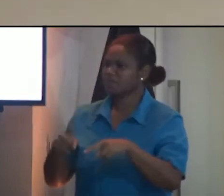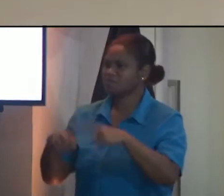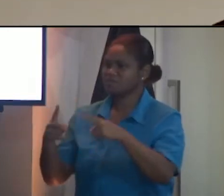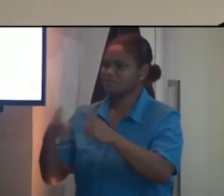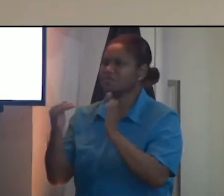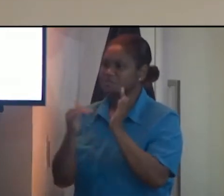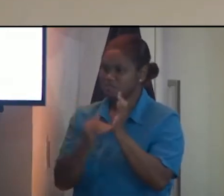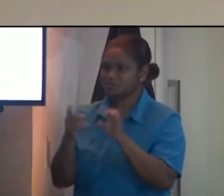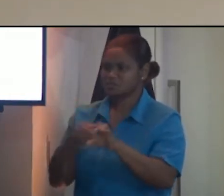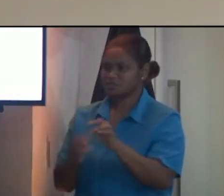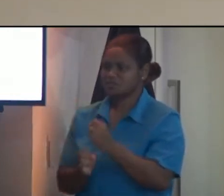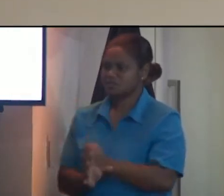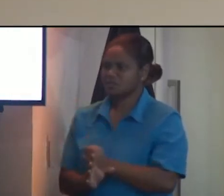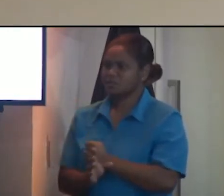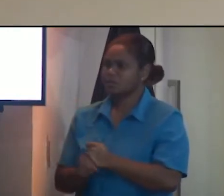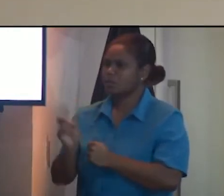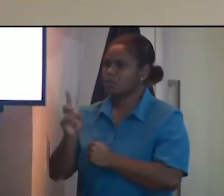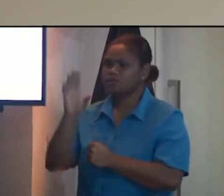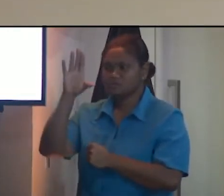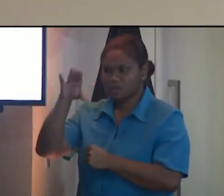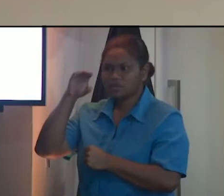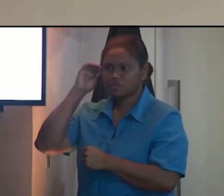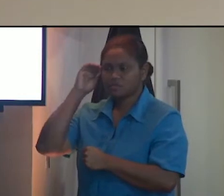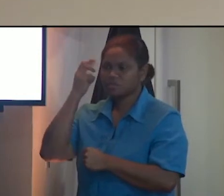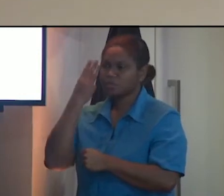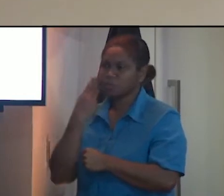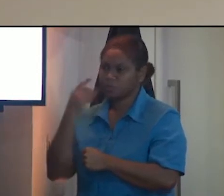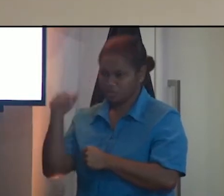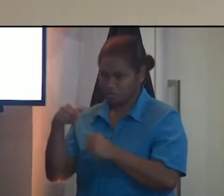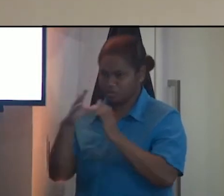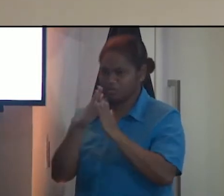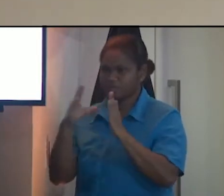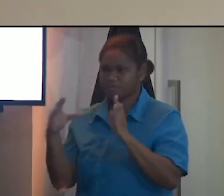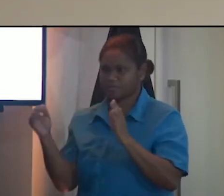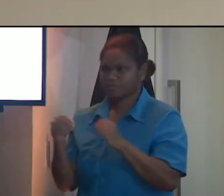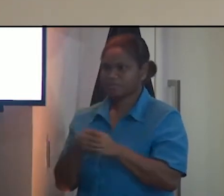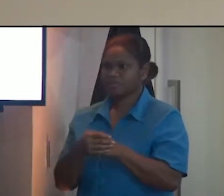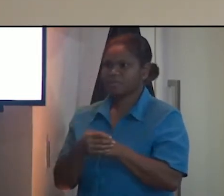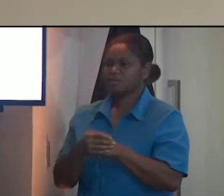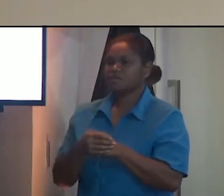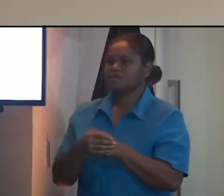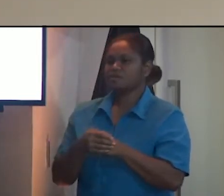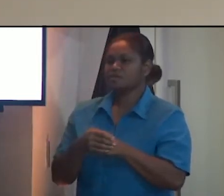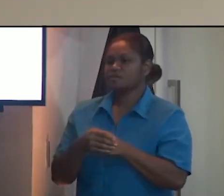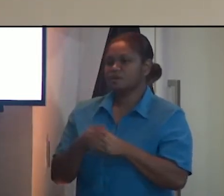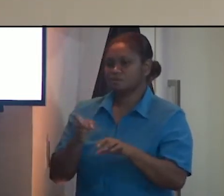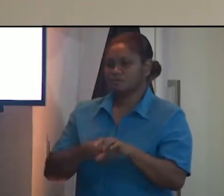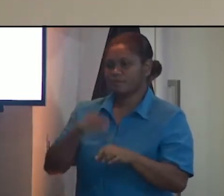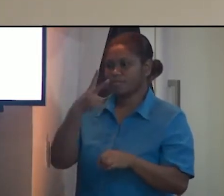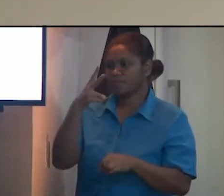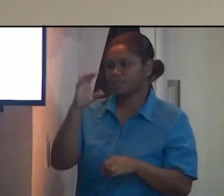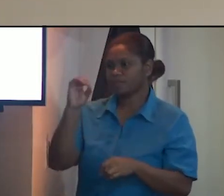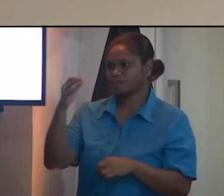what have been some of the experiences of Papua New Guinea on TSM? Basically, there were 3 attempts previously. In 2009,